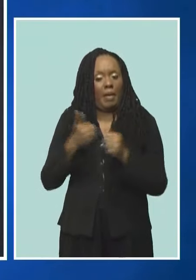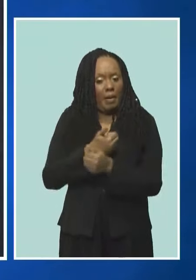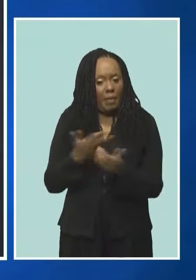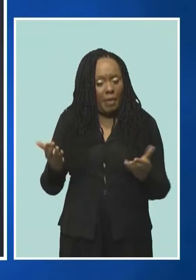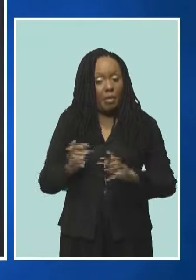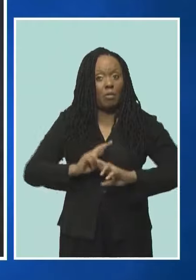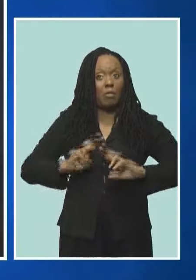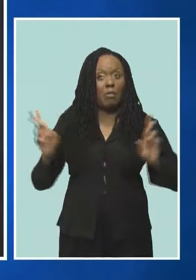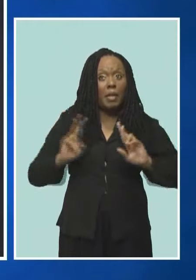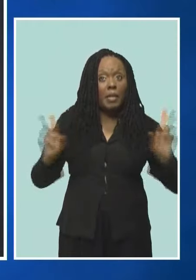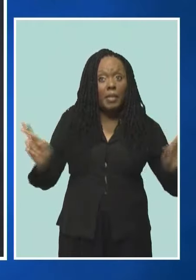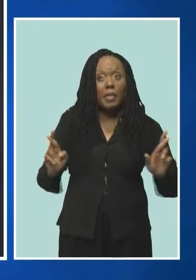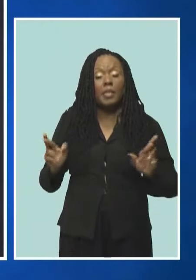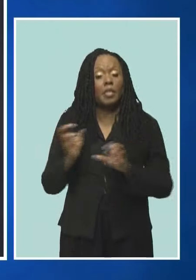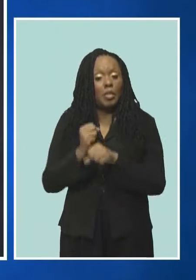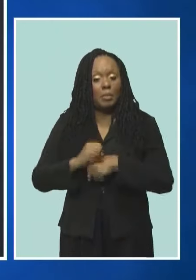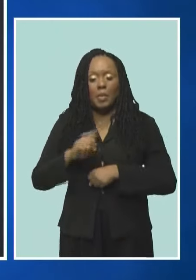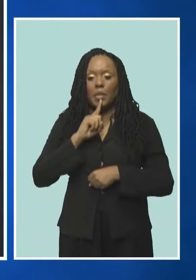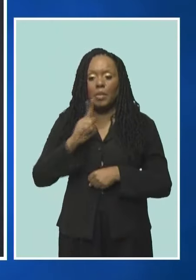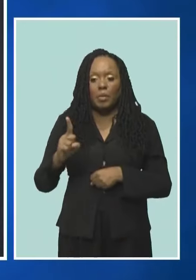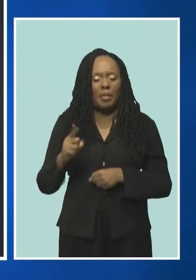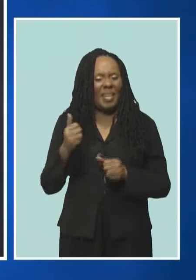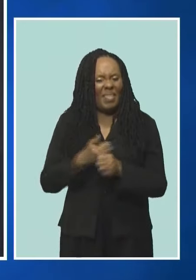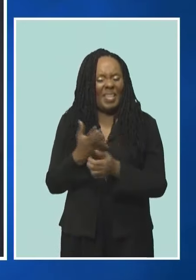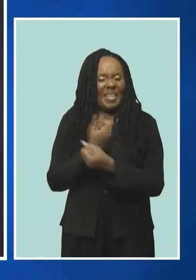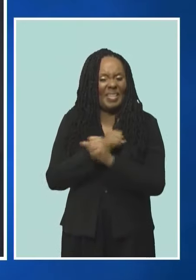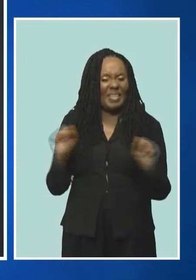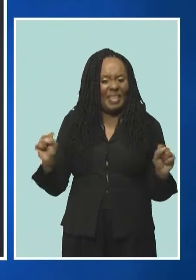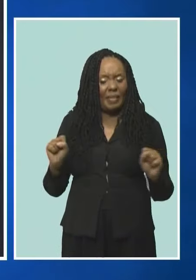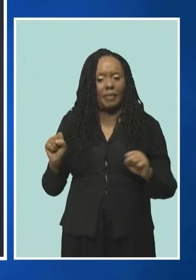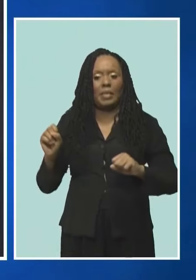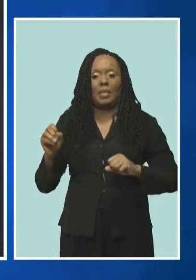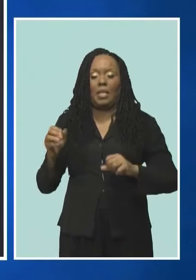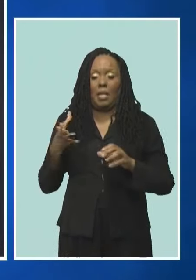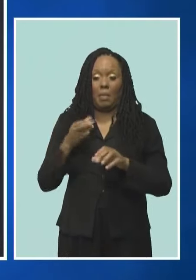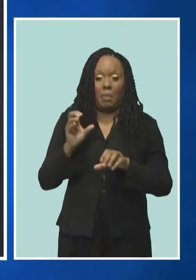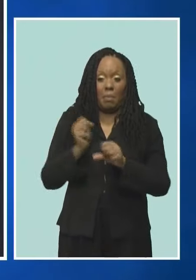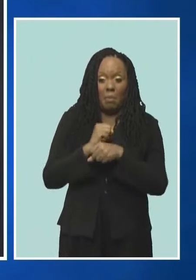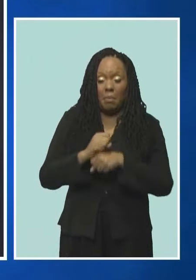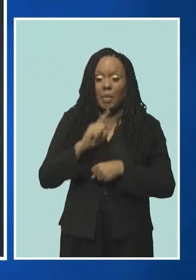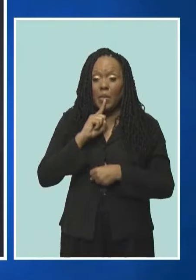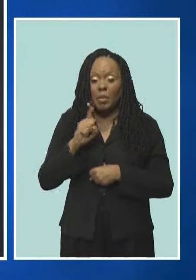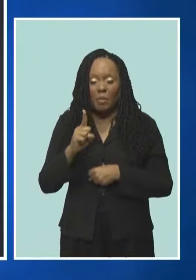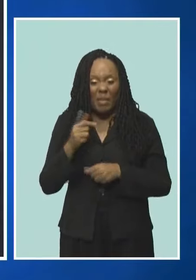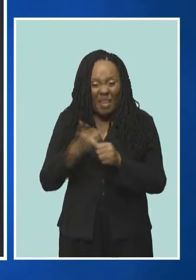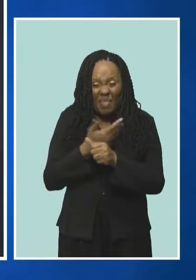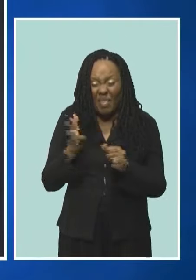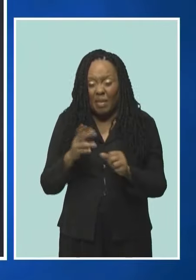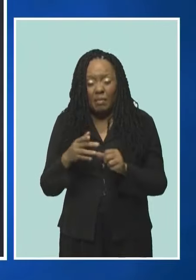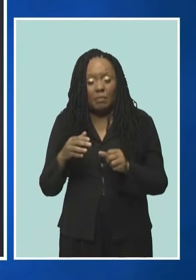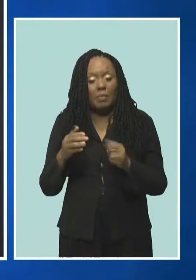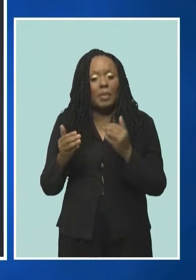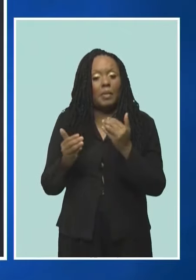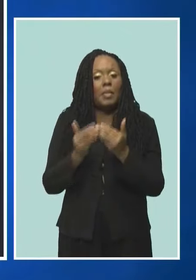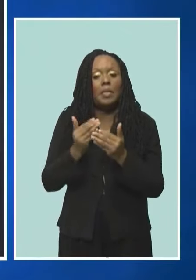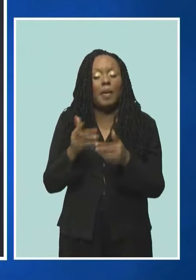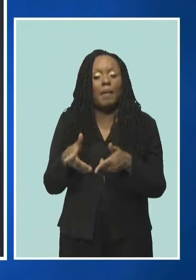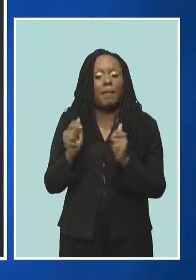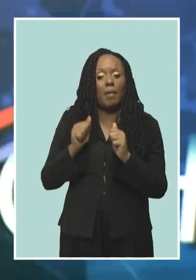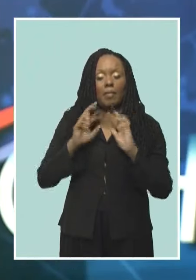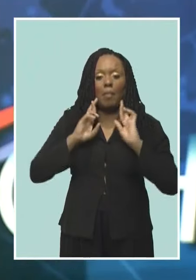while we build out our own government capacity to do the surveillance and have the incident response to things that are